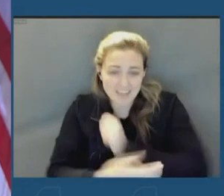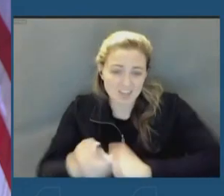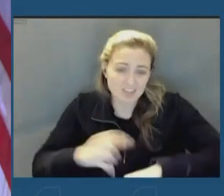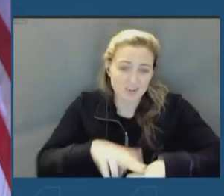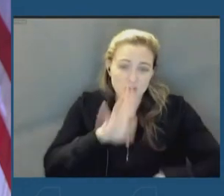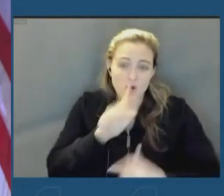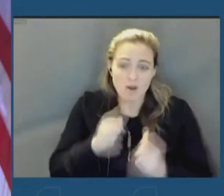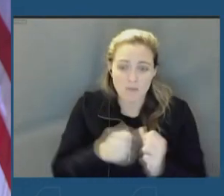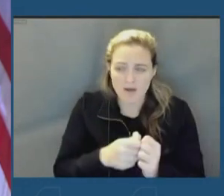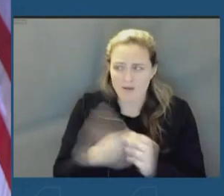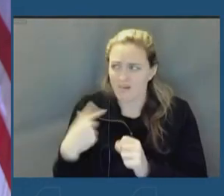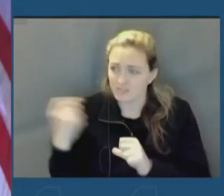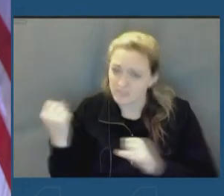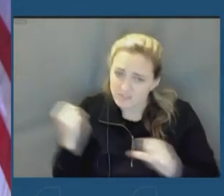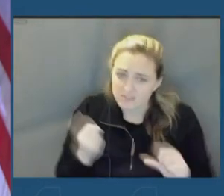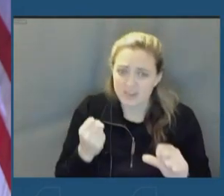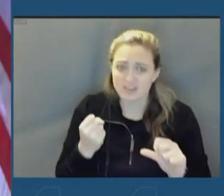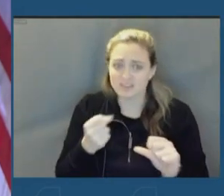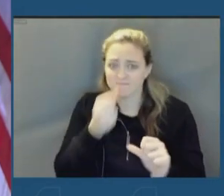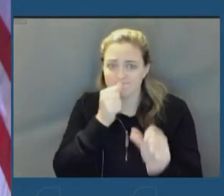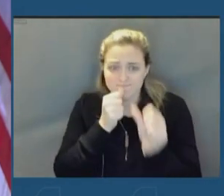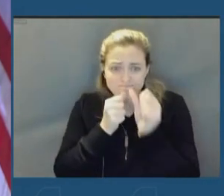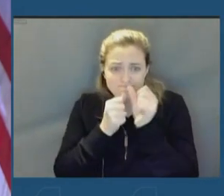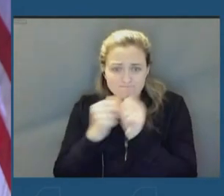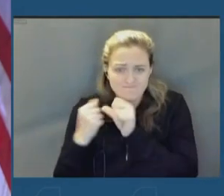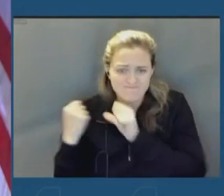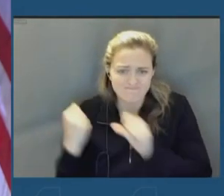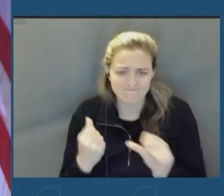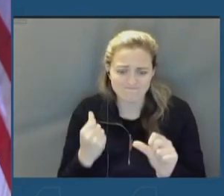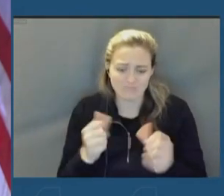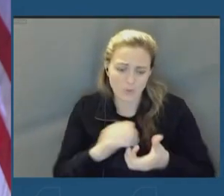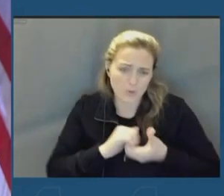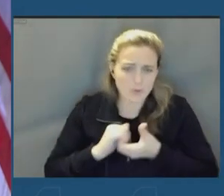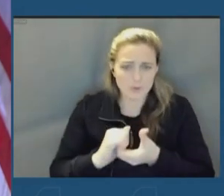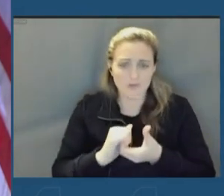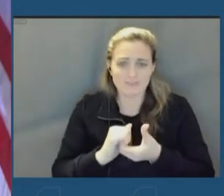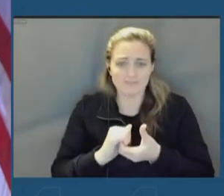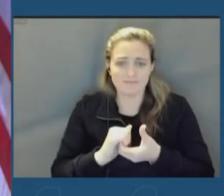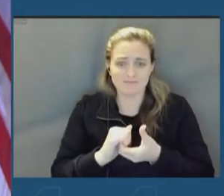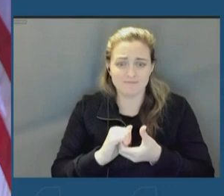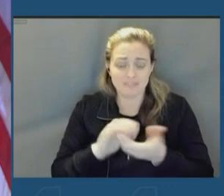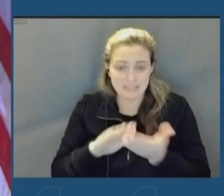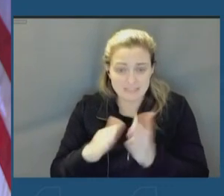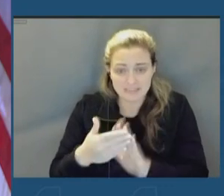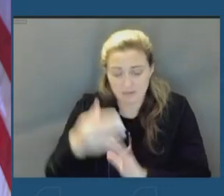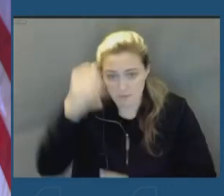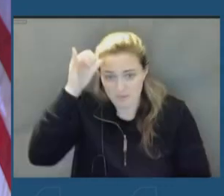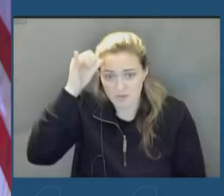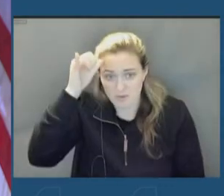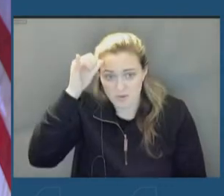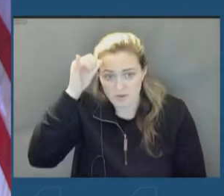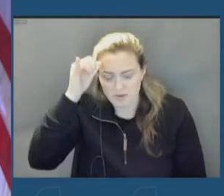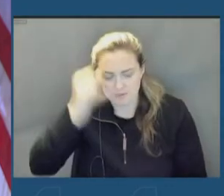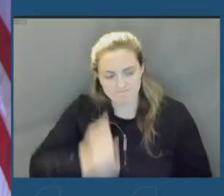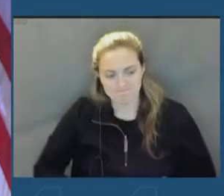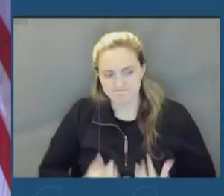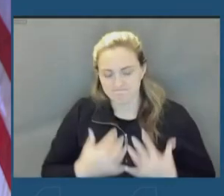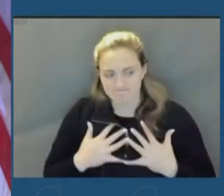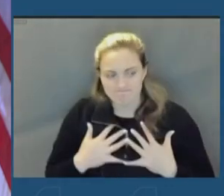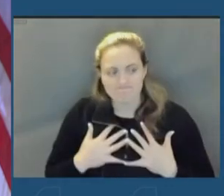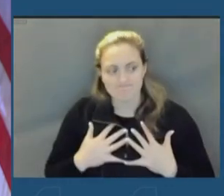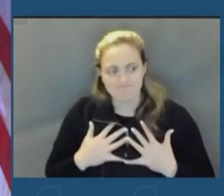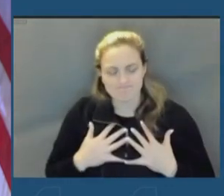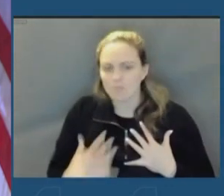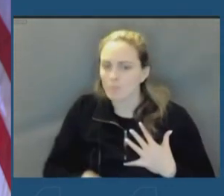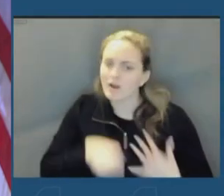the strength, the resilience, the unity in the city of Buffalo made me swell with